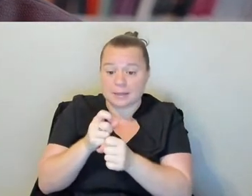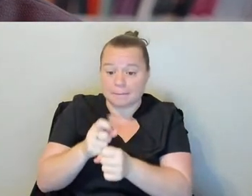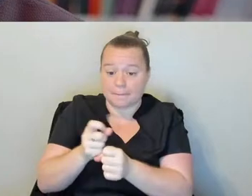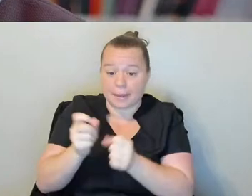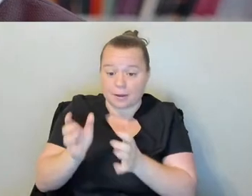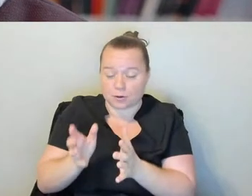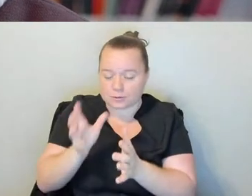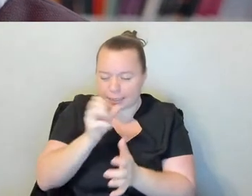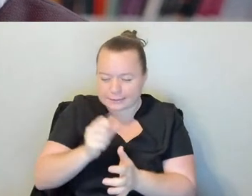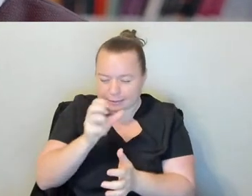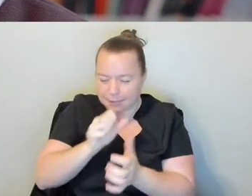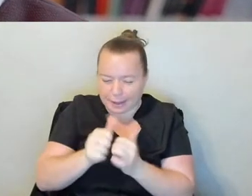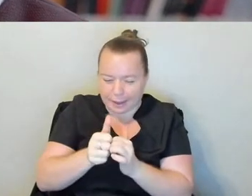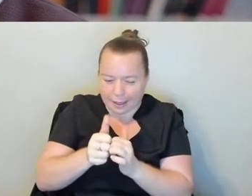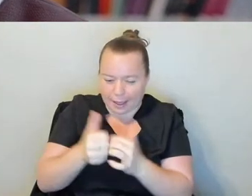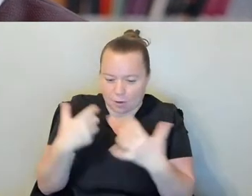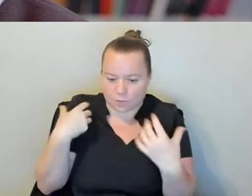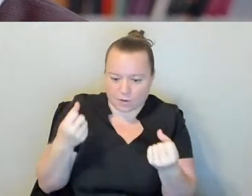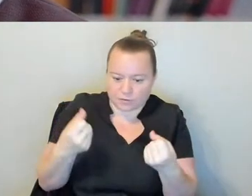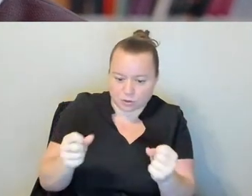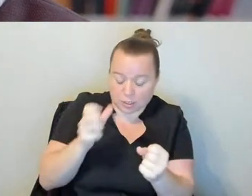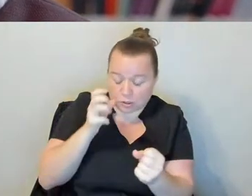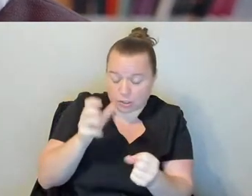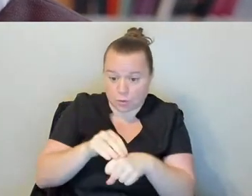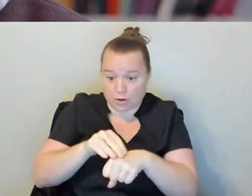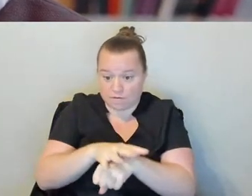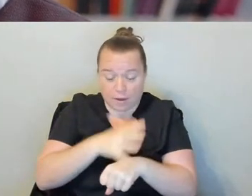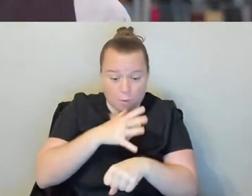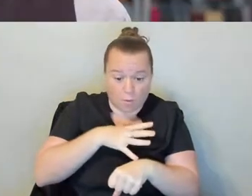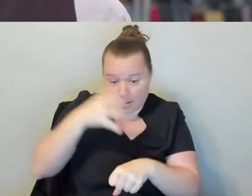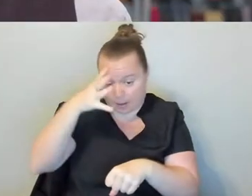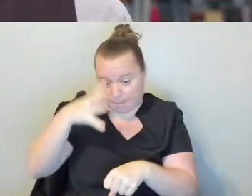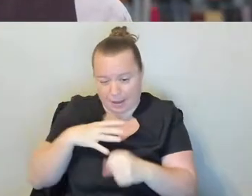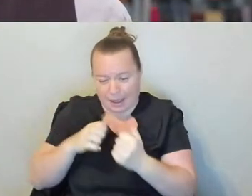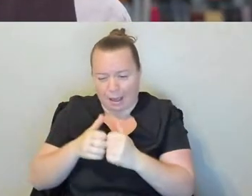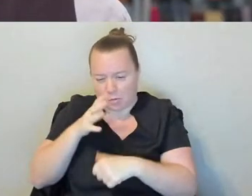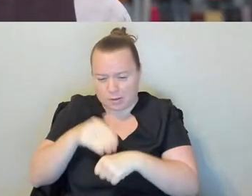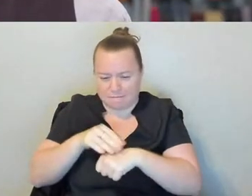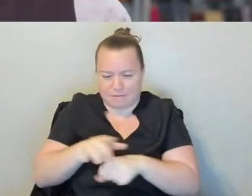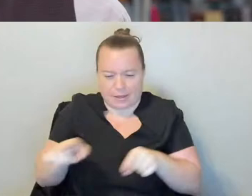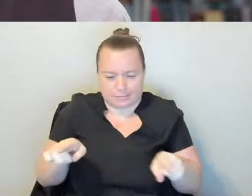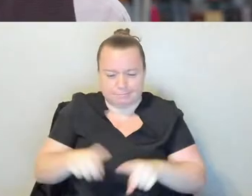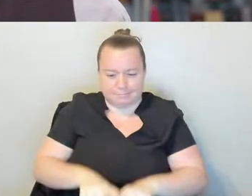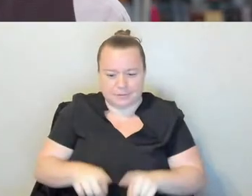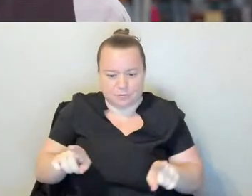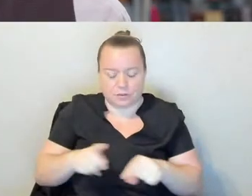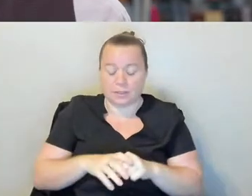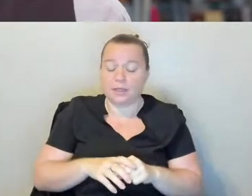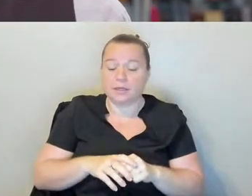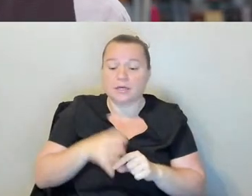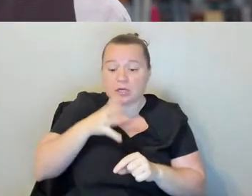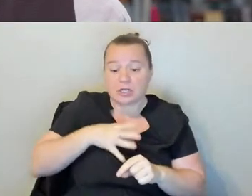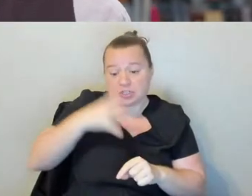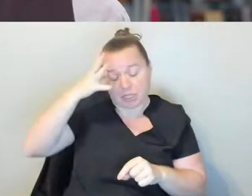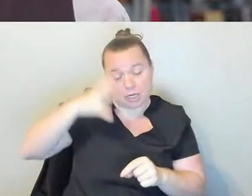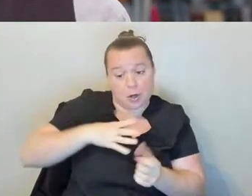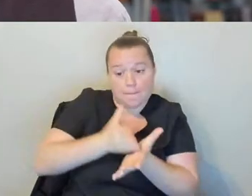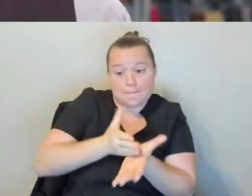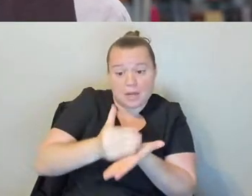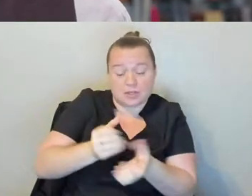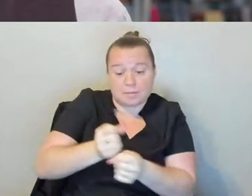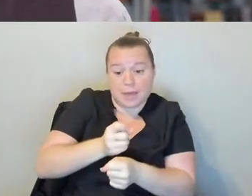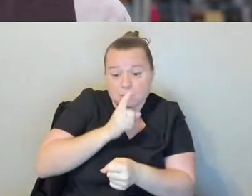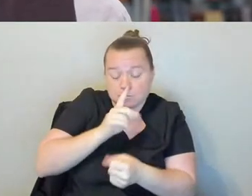recovery strategies will affect women and men differently. And gender budgeting would help ensure women and